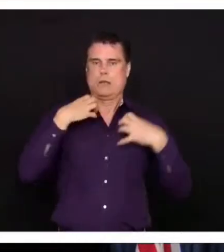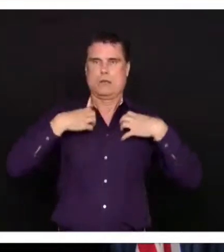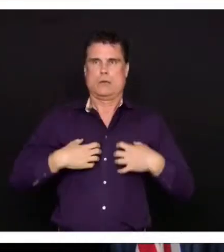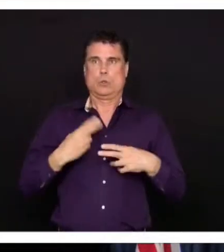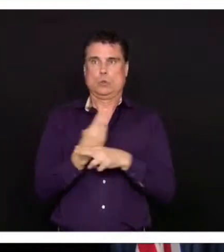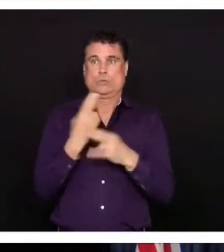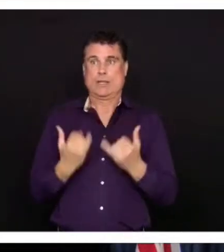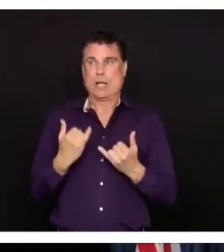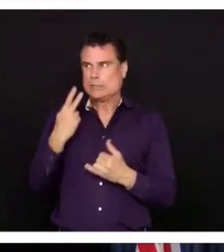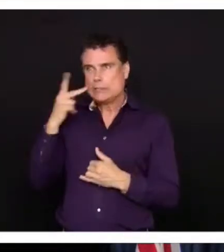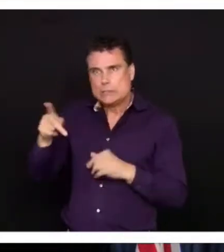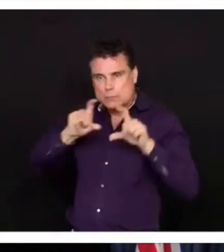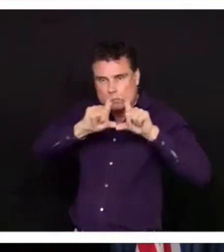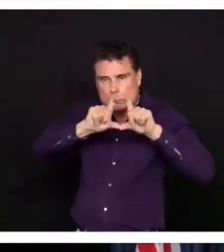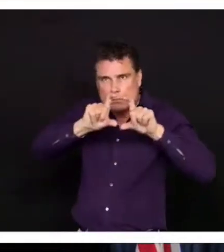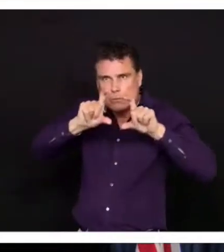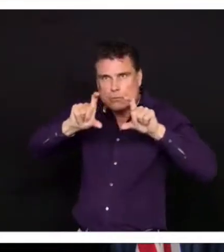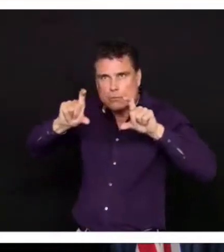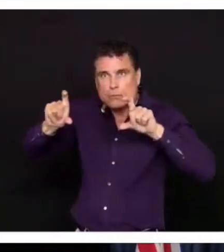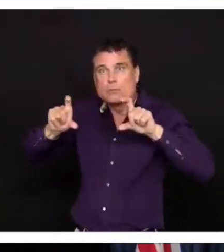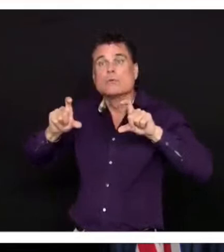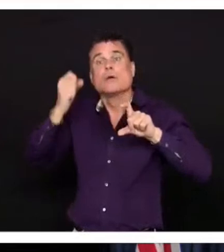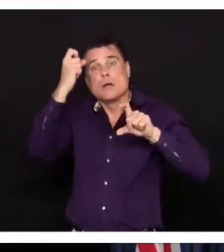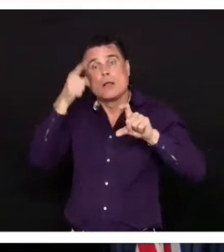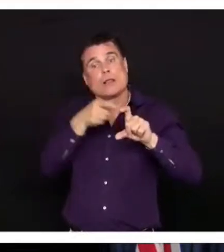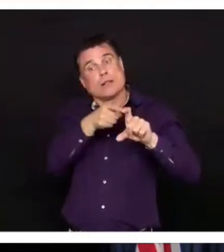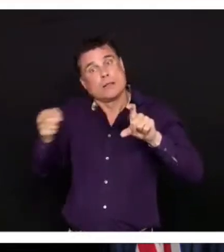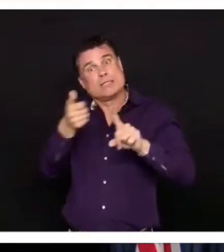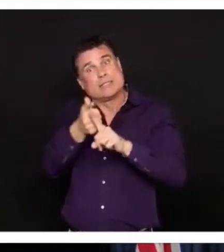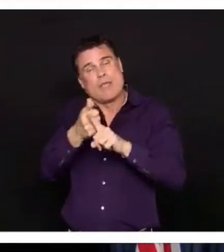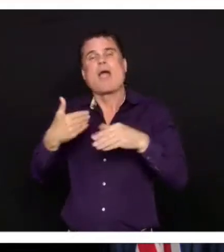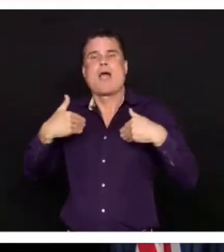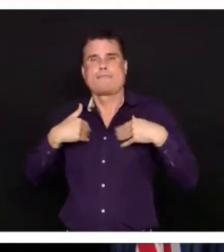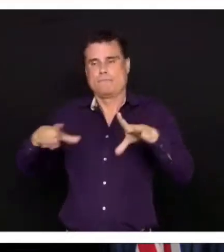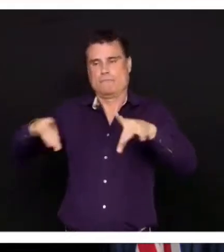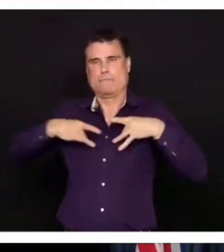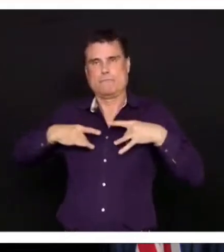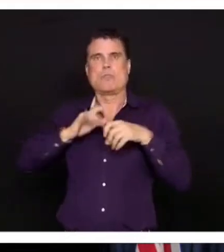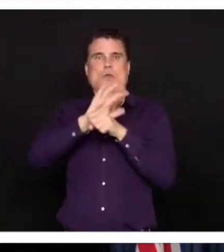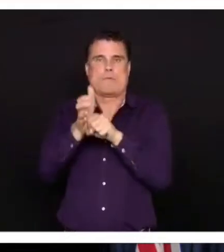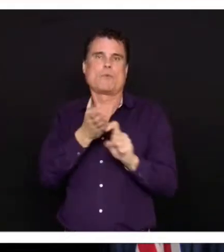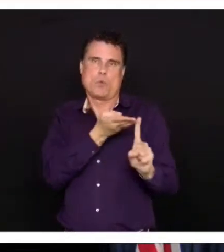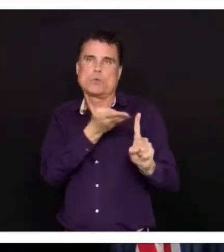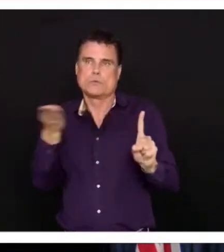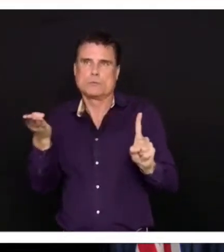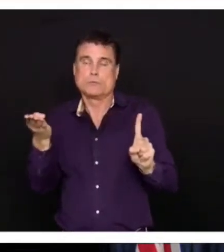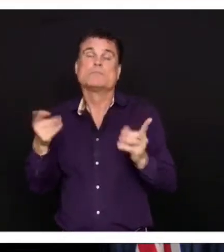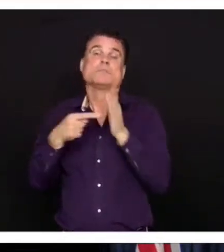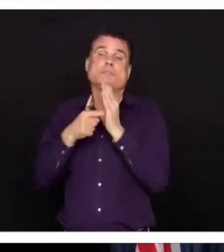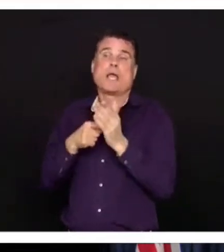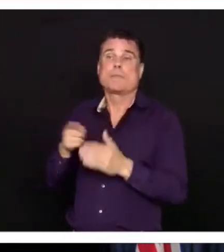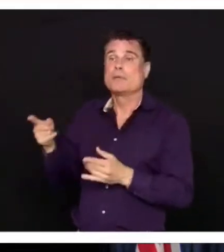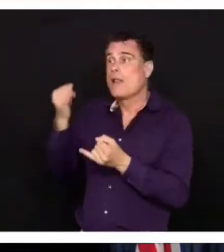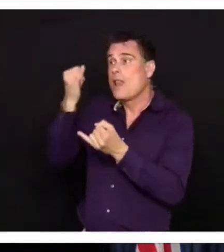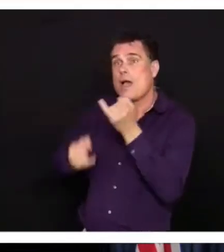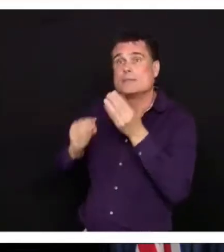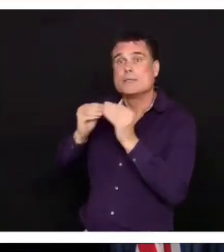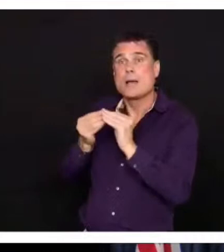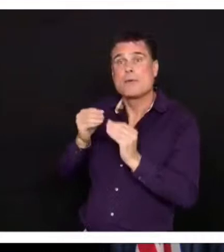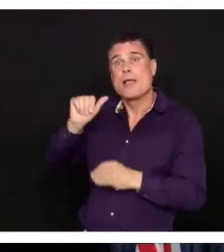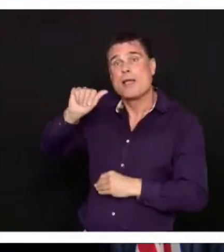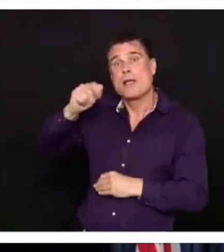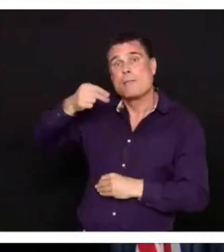at 55. And the number on the top is the total mechanical ventilators in use for all purposes, for